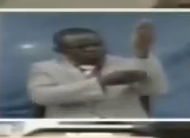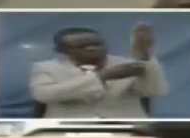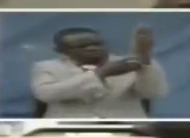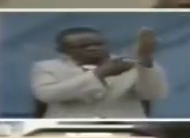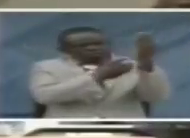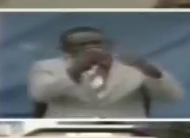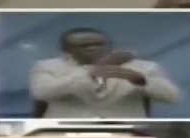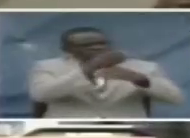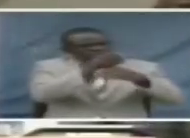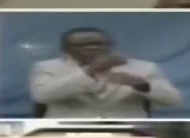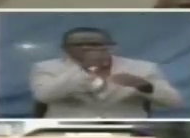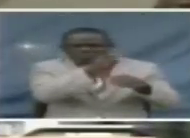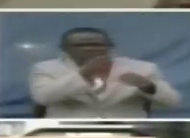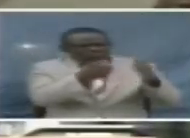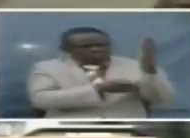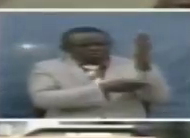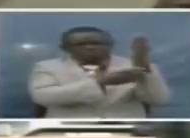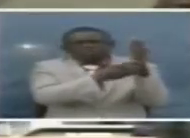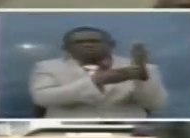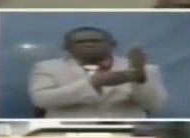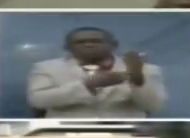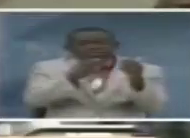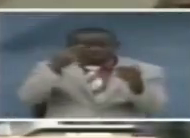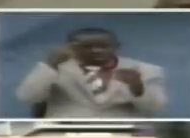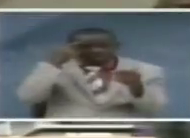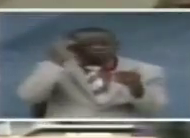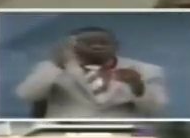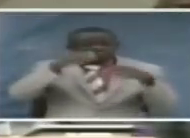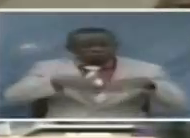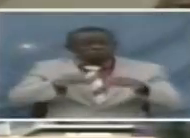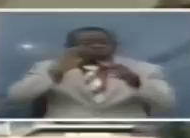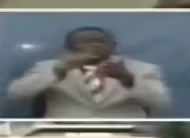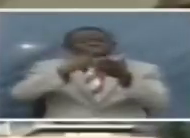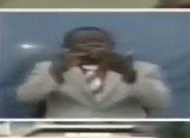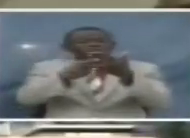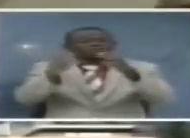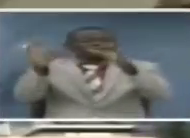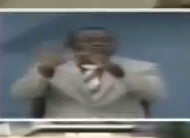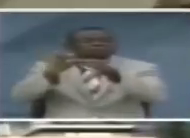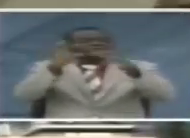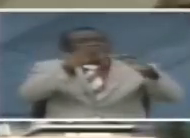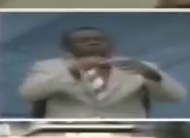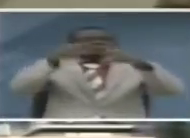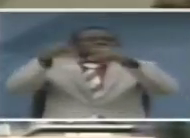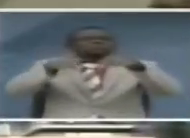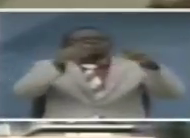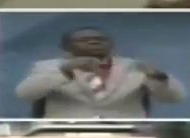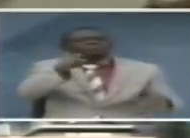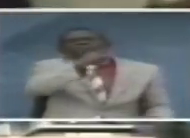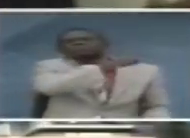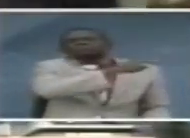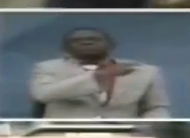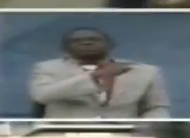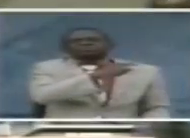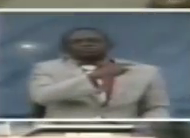for investment and promote rural industrialization, government will continue with its rural